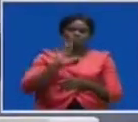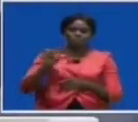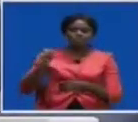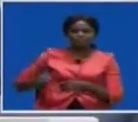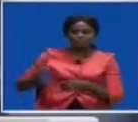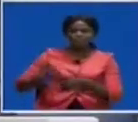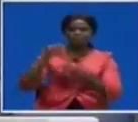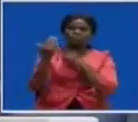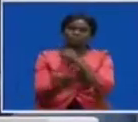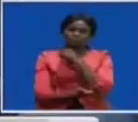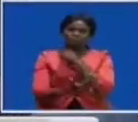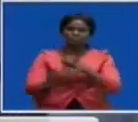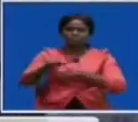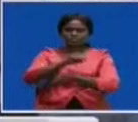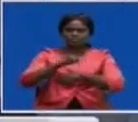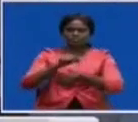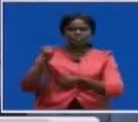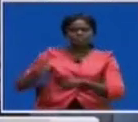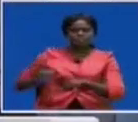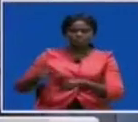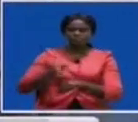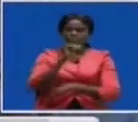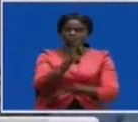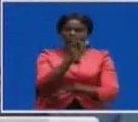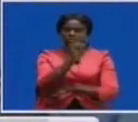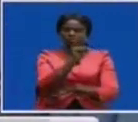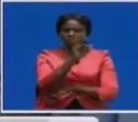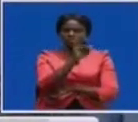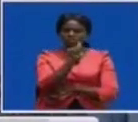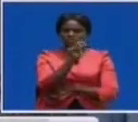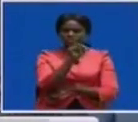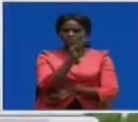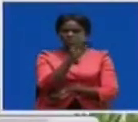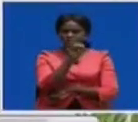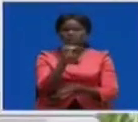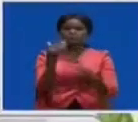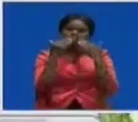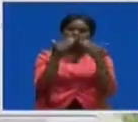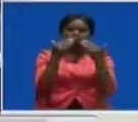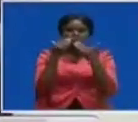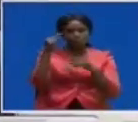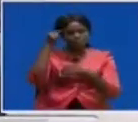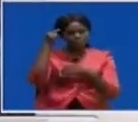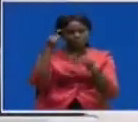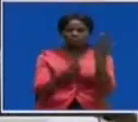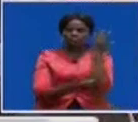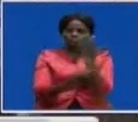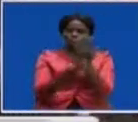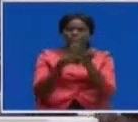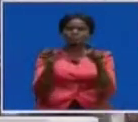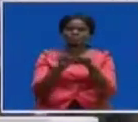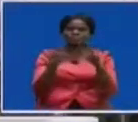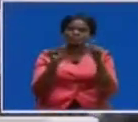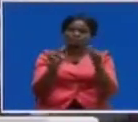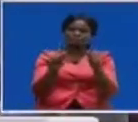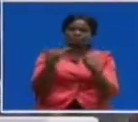was welcomed by Senior Chief Inyamboyeta, who thanked the government for several developmental projects in the chiefdom, which stretches across Sesheke,